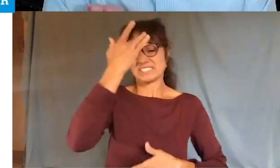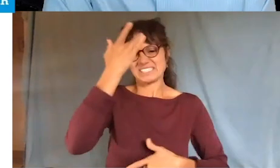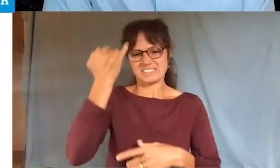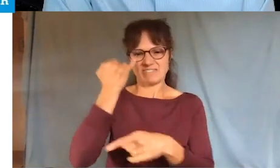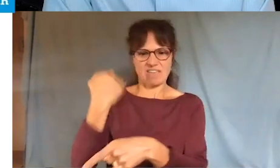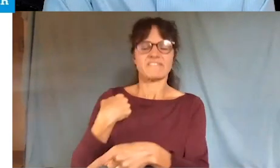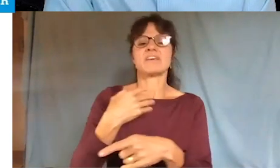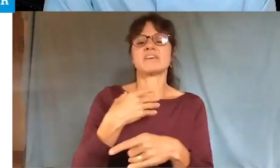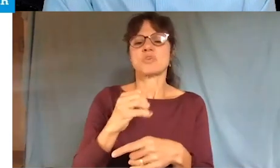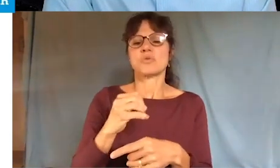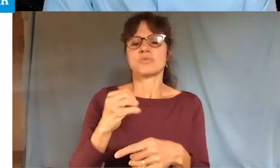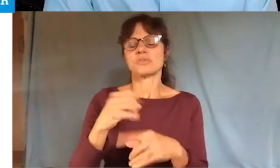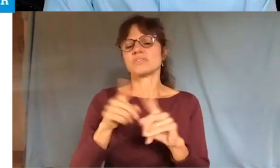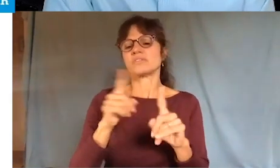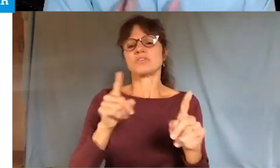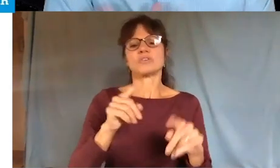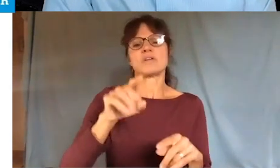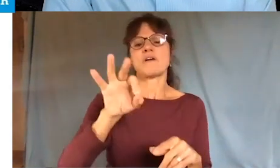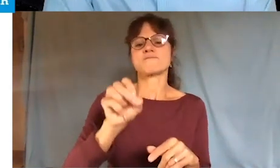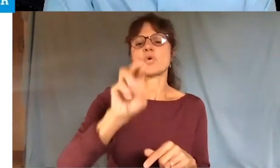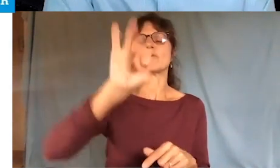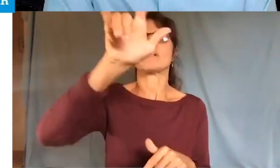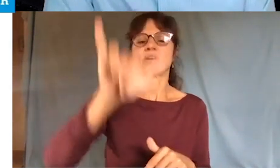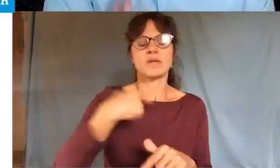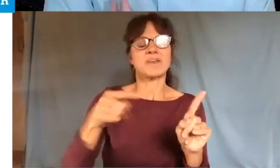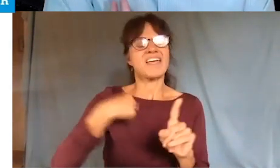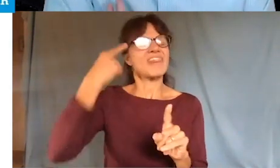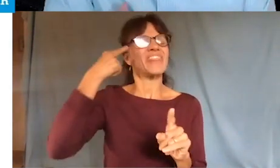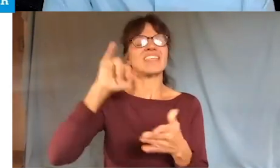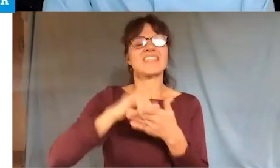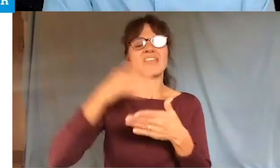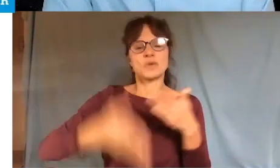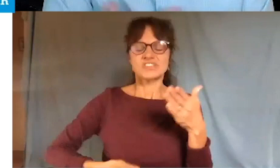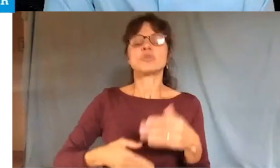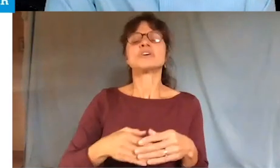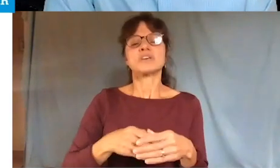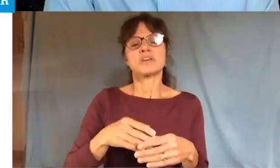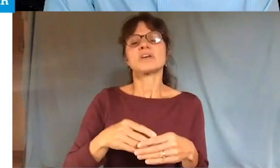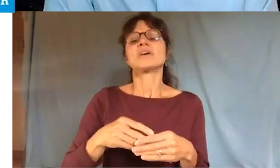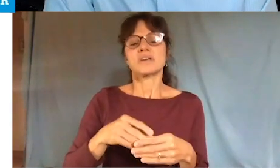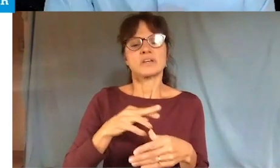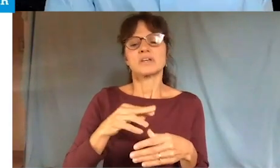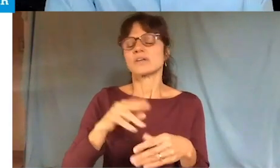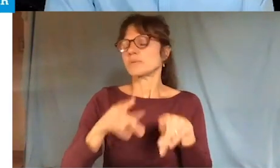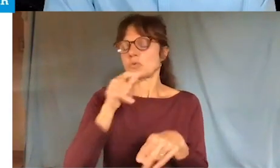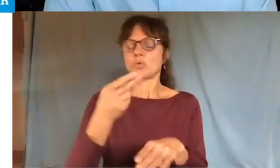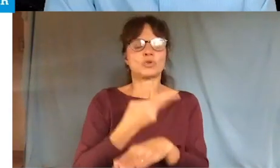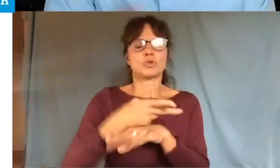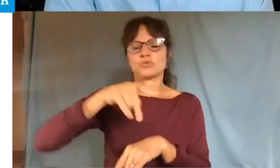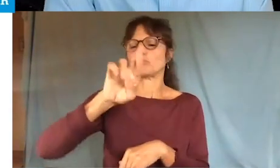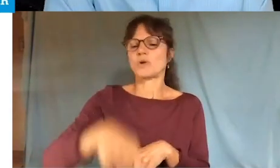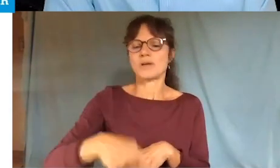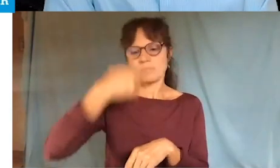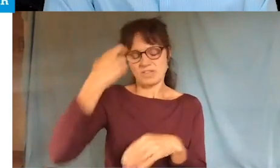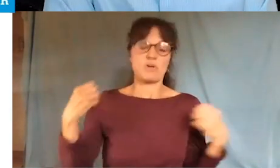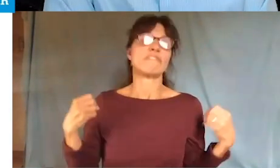restrictions of formulary that are coming. I think the end result of that is actually patients are going to simply not go on PrEP because of the